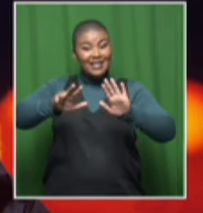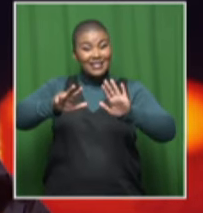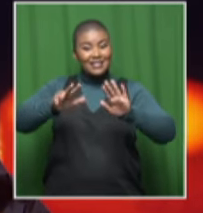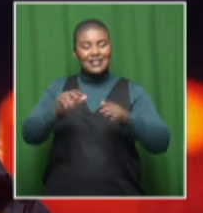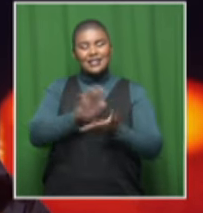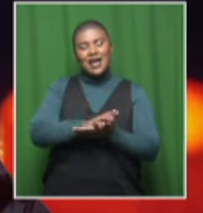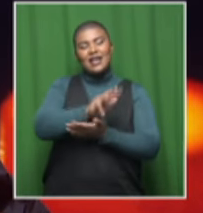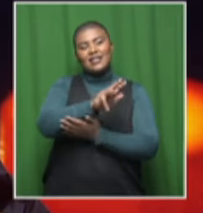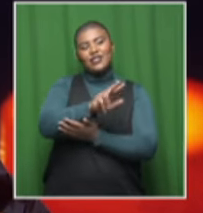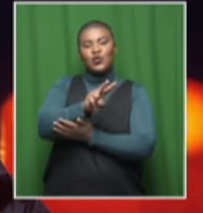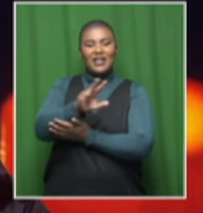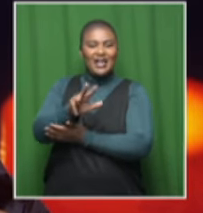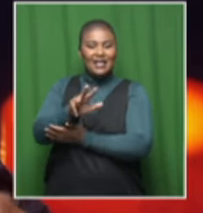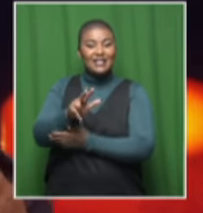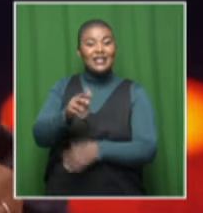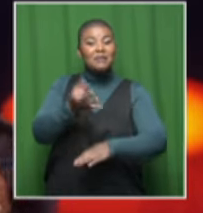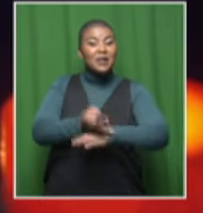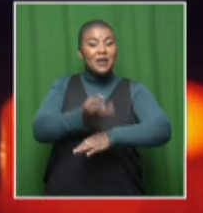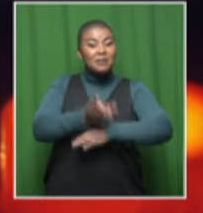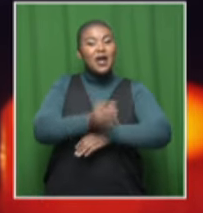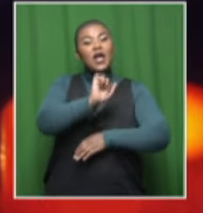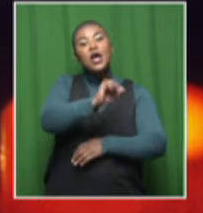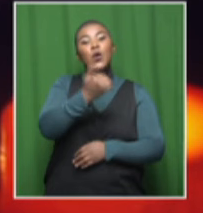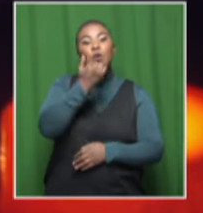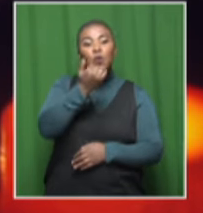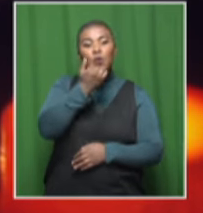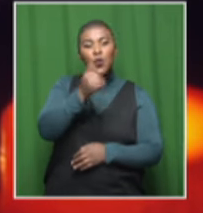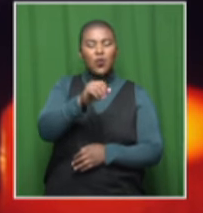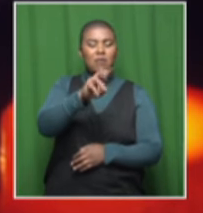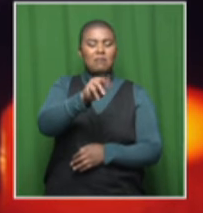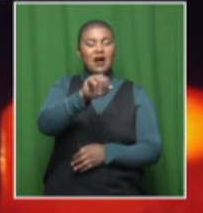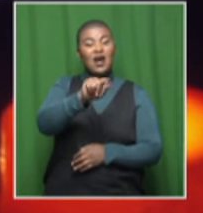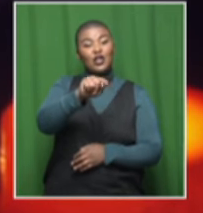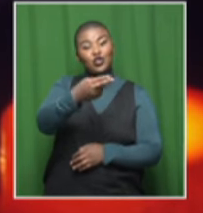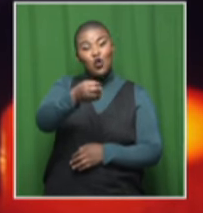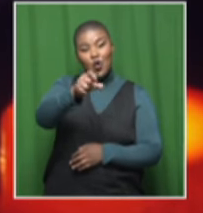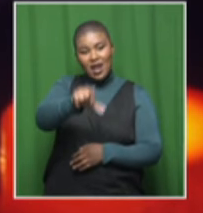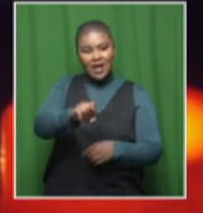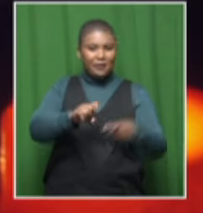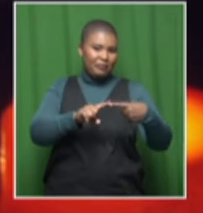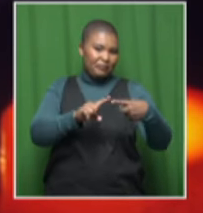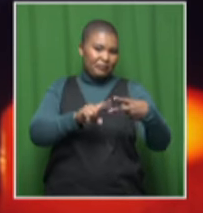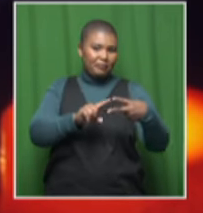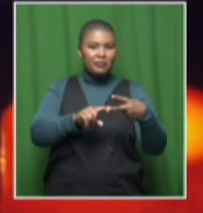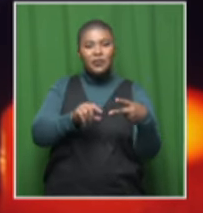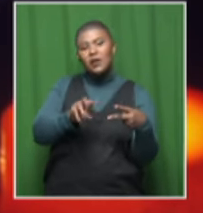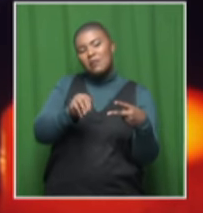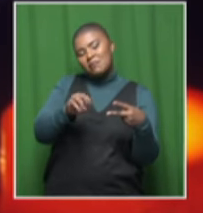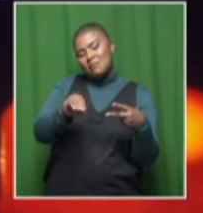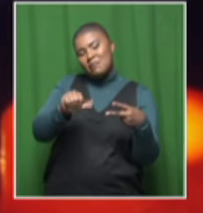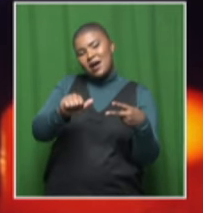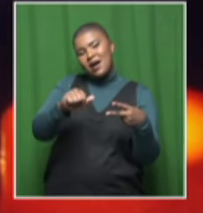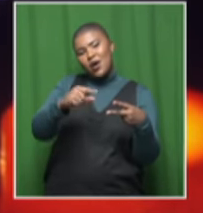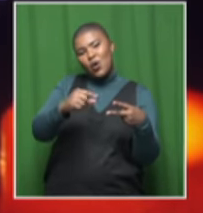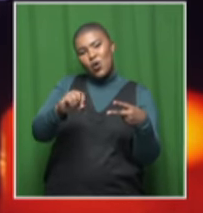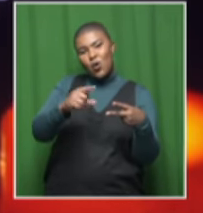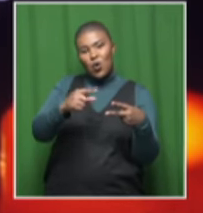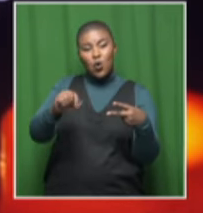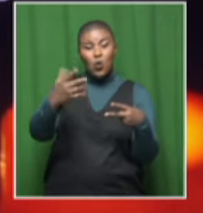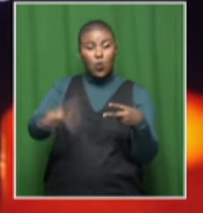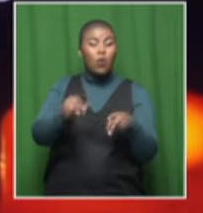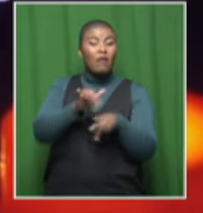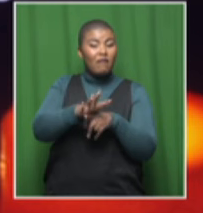1928, Buthelezi's parents, Chief Mathole Buthelezi and Princess Magogo Dinuzulu, influenced